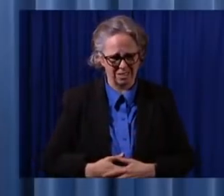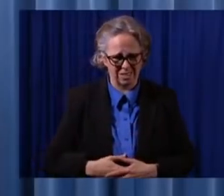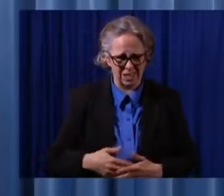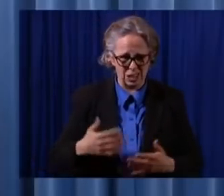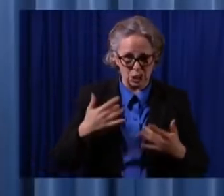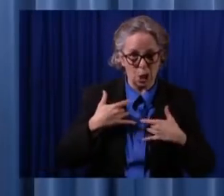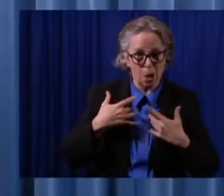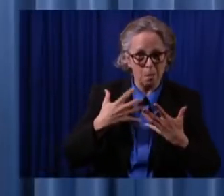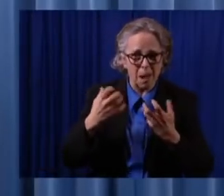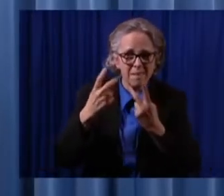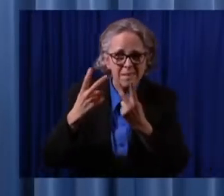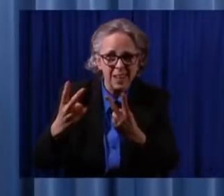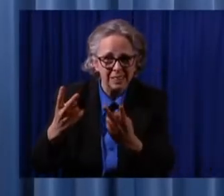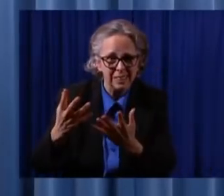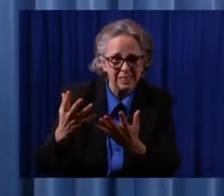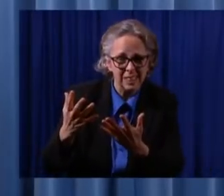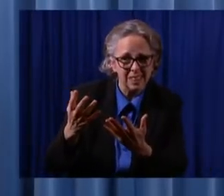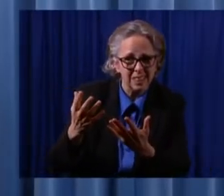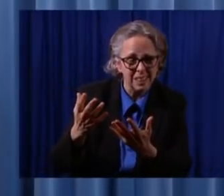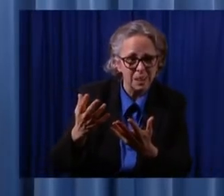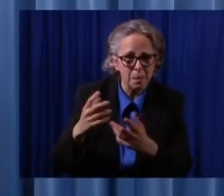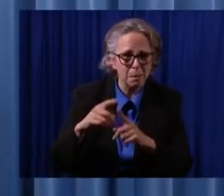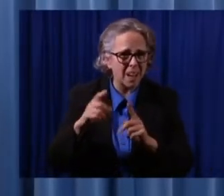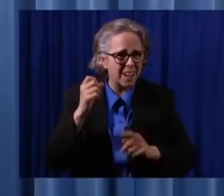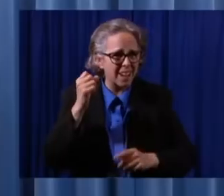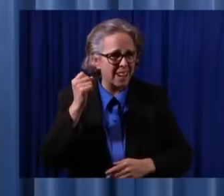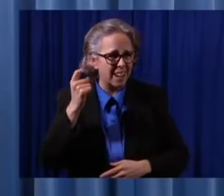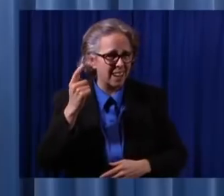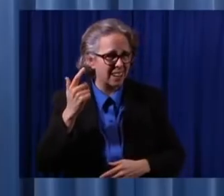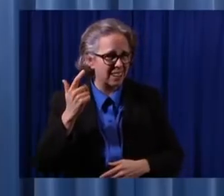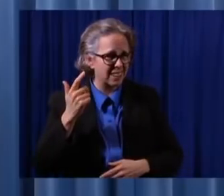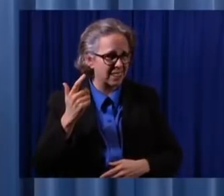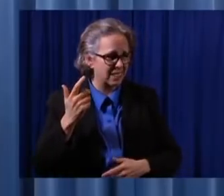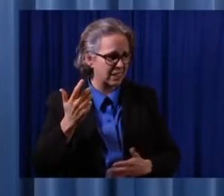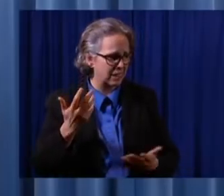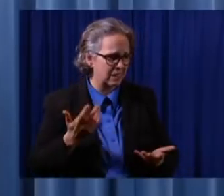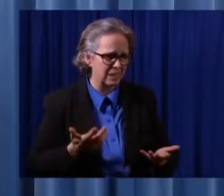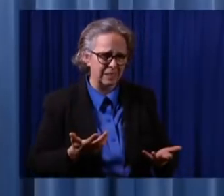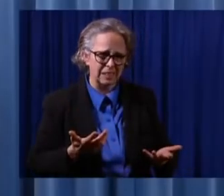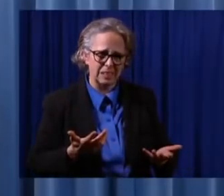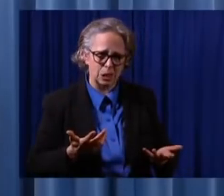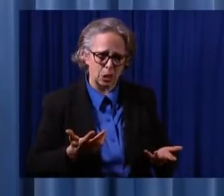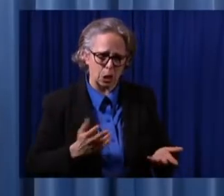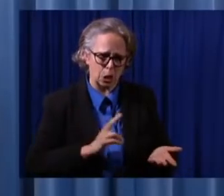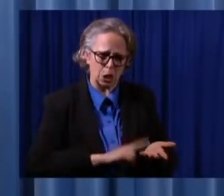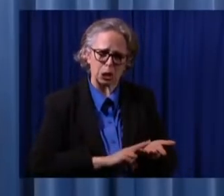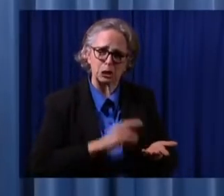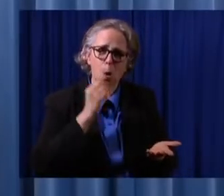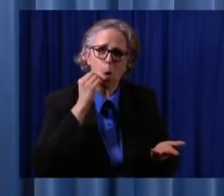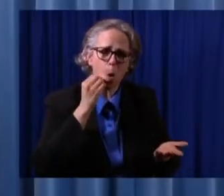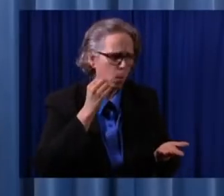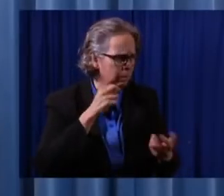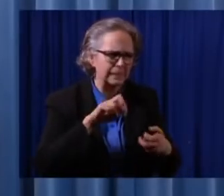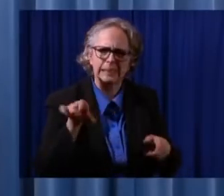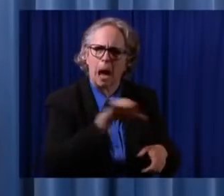in prisons, we are concerned about visitation in nursing homes. I get a lot